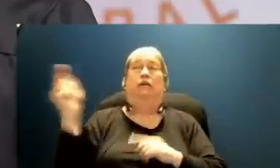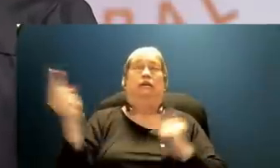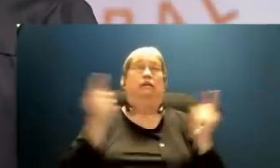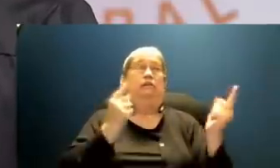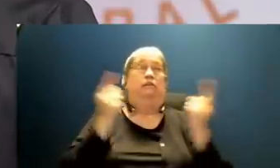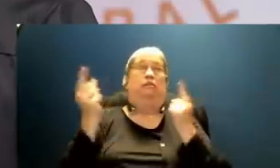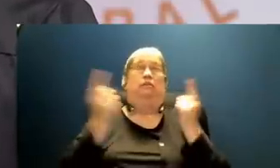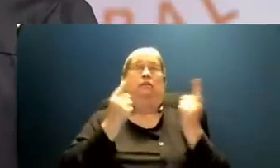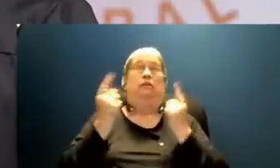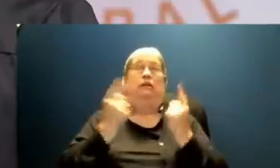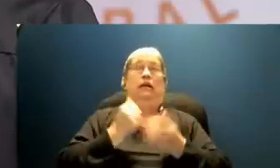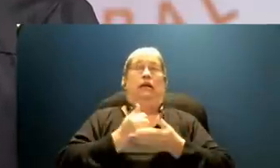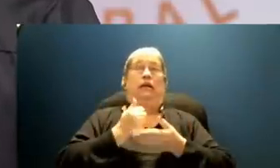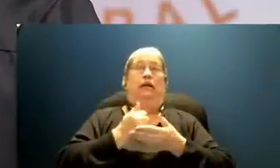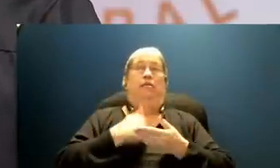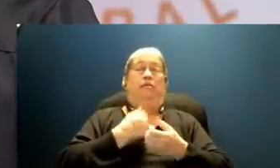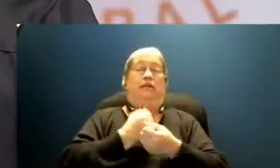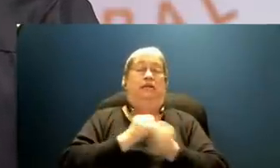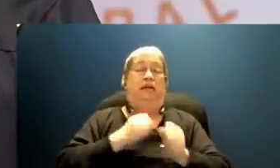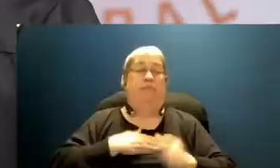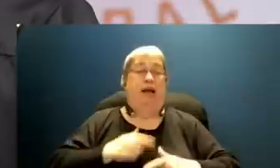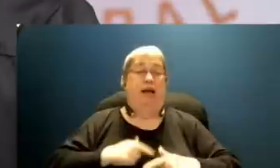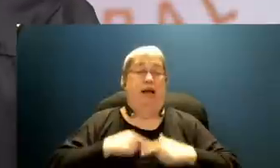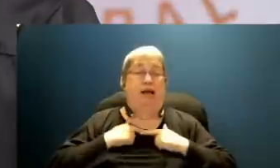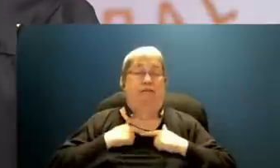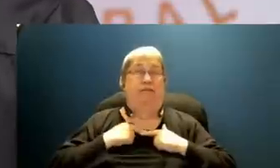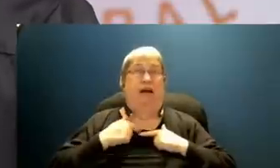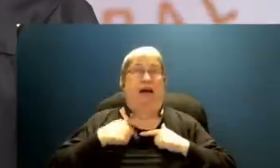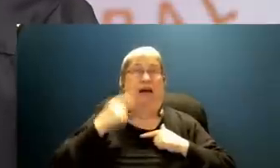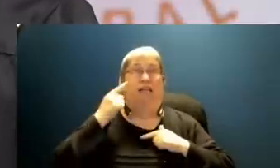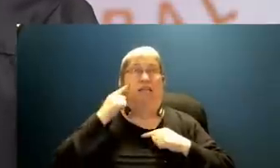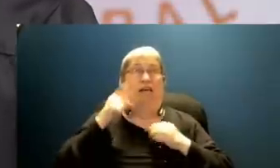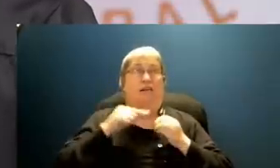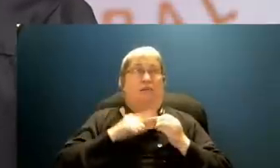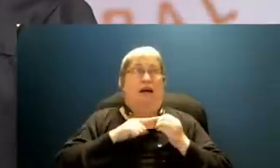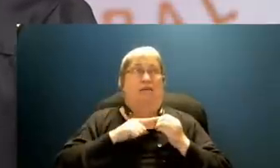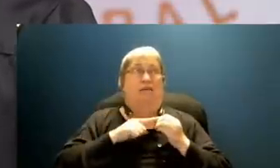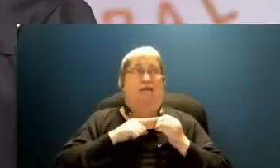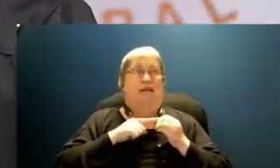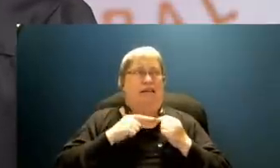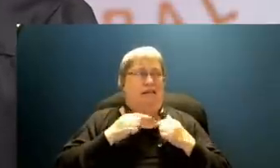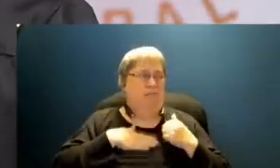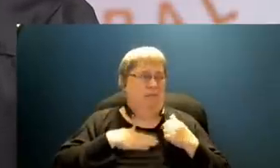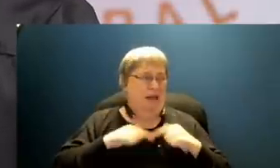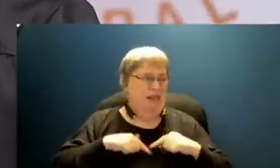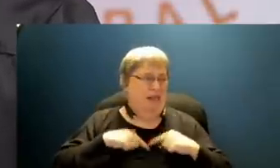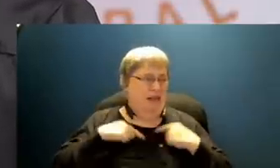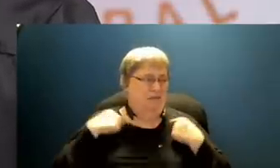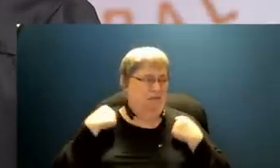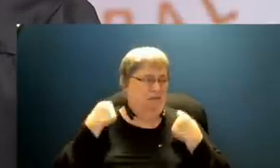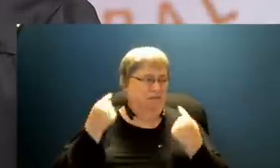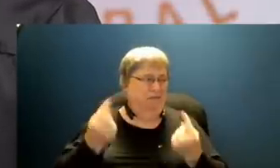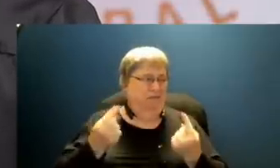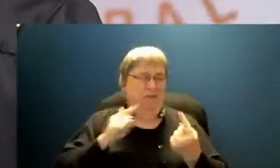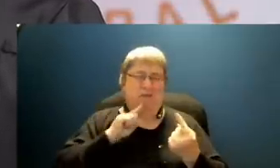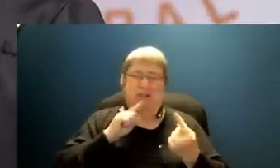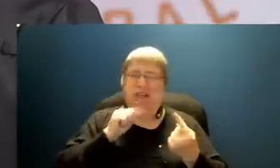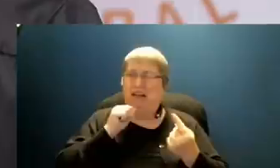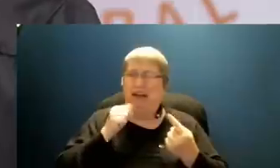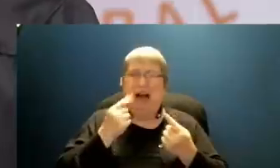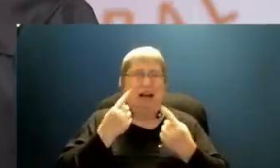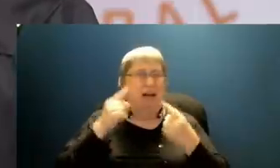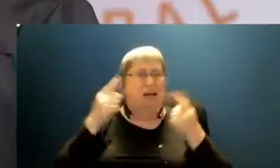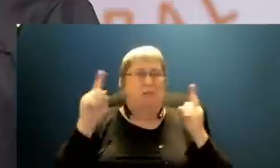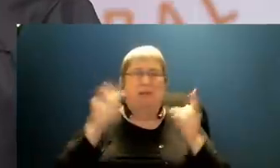life. I thought about how little I felt I had accomplished in my life at that point. I